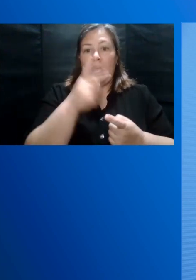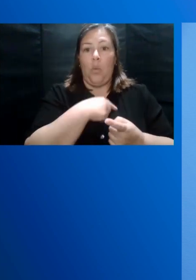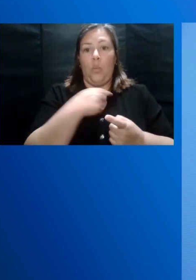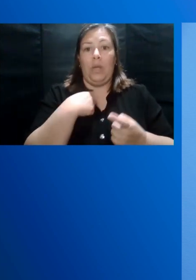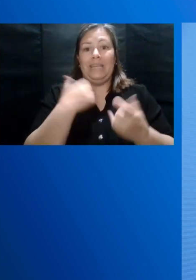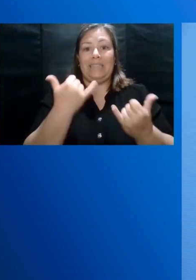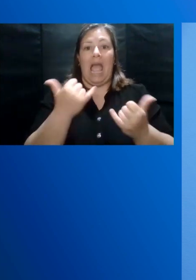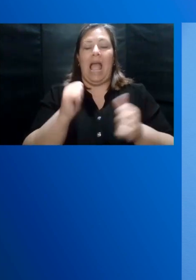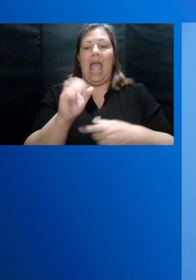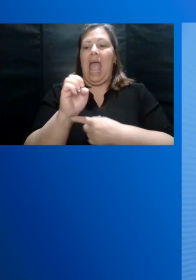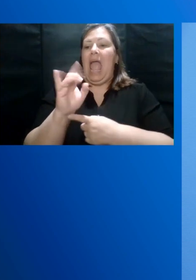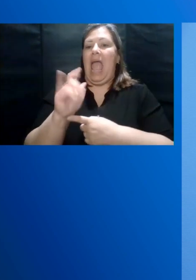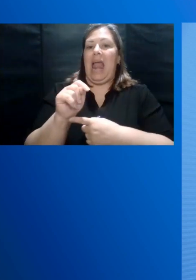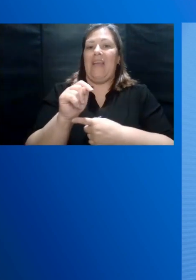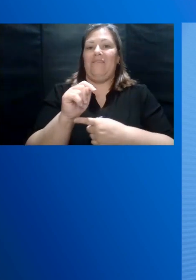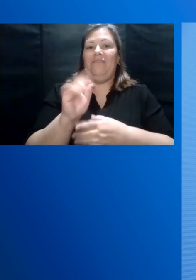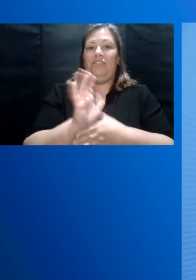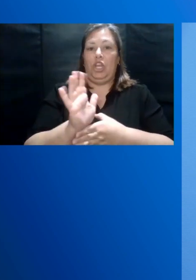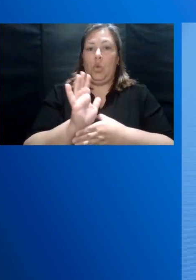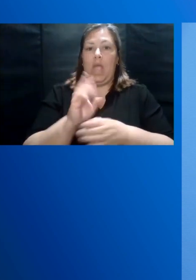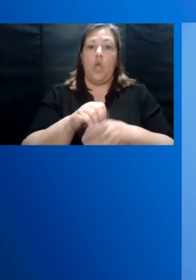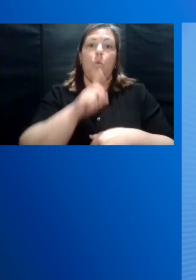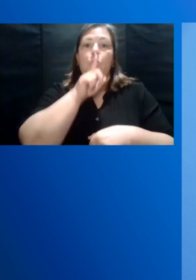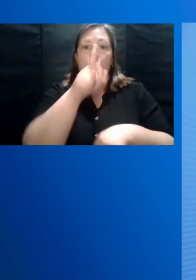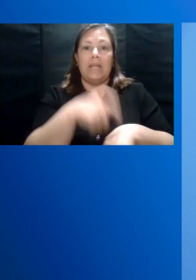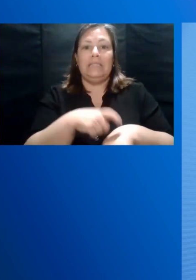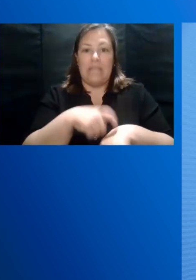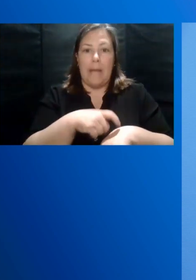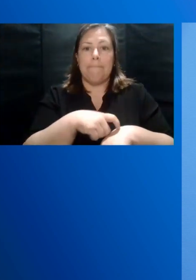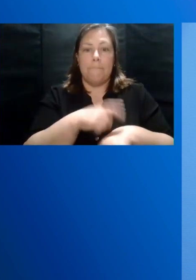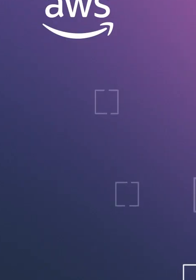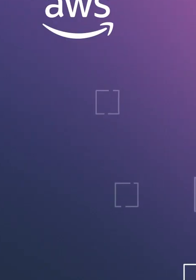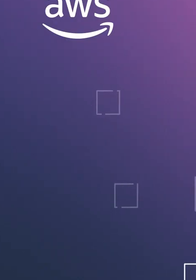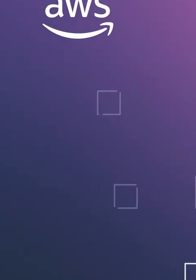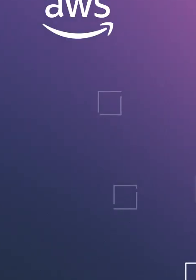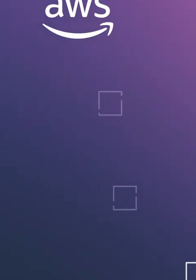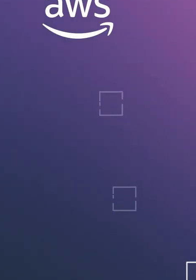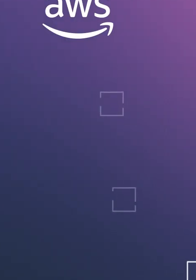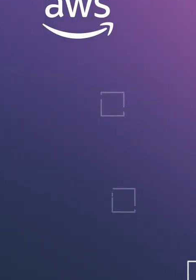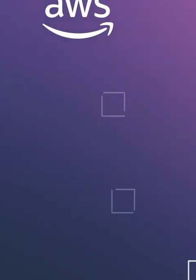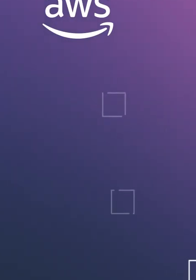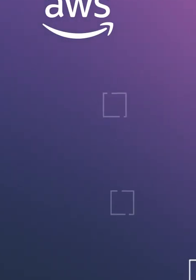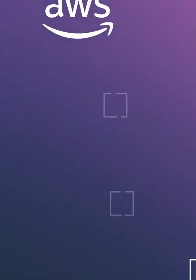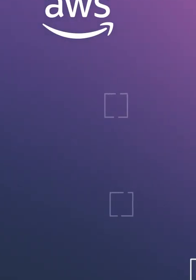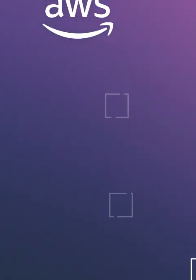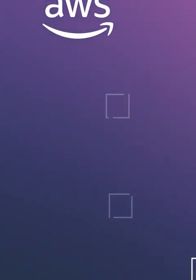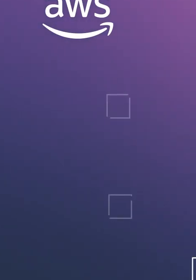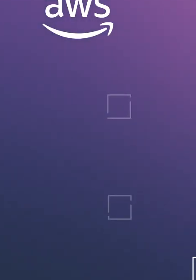video in web page, right? In real time. In real time, exactly. Really slick.